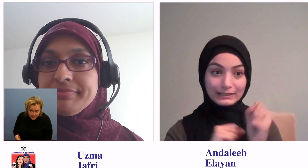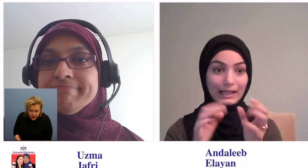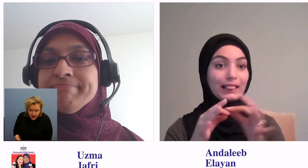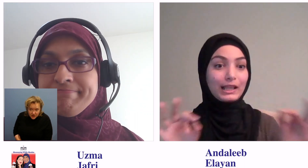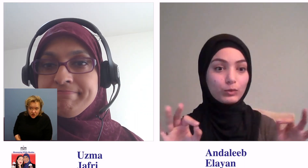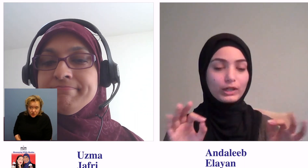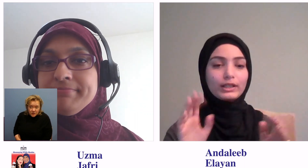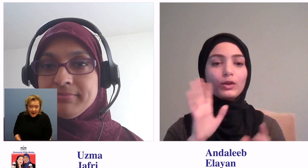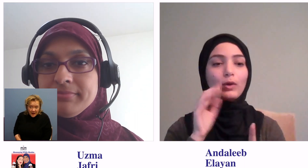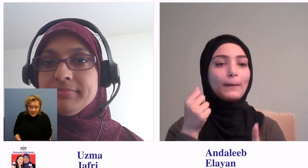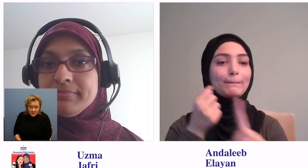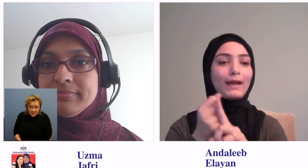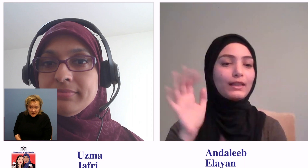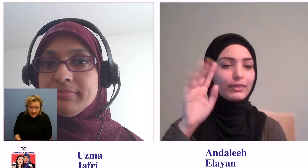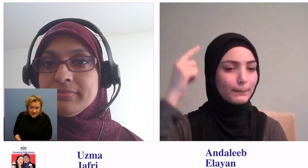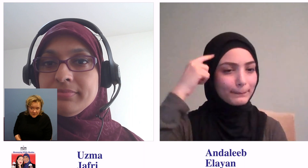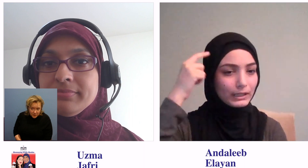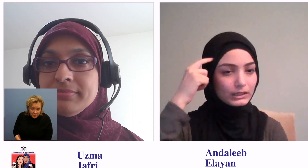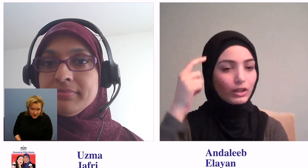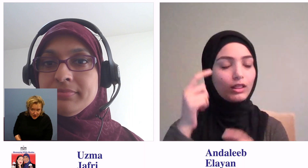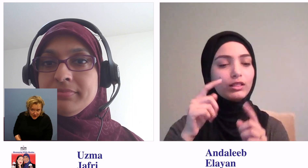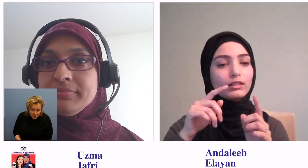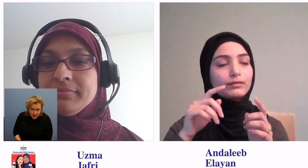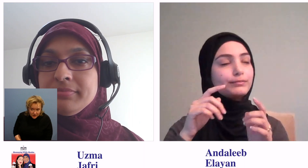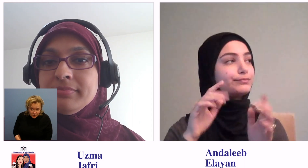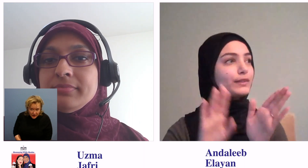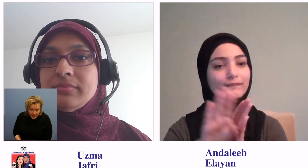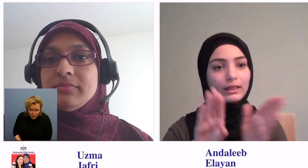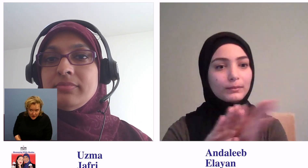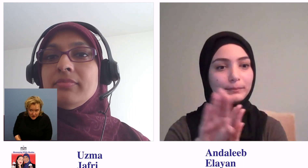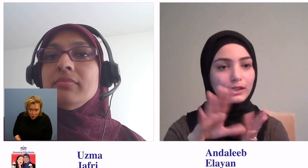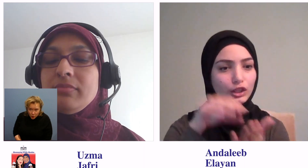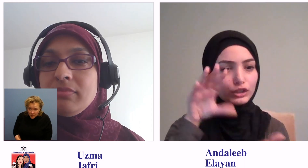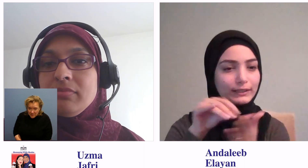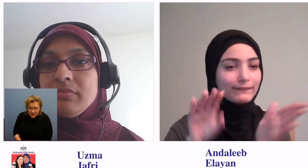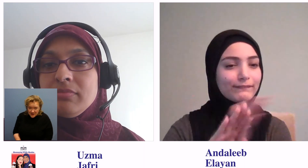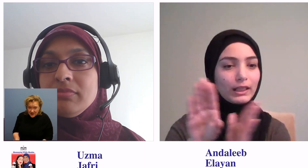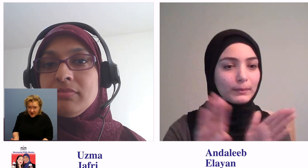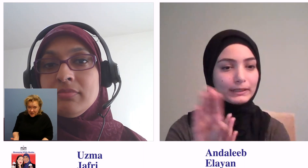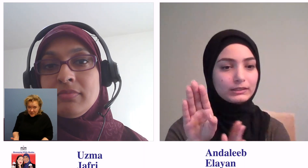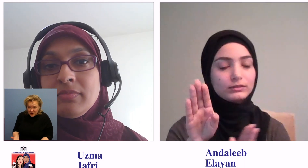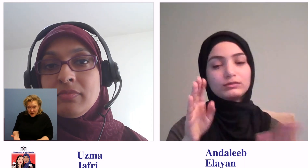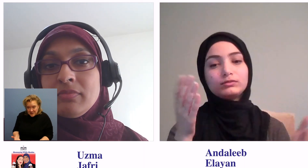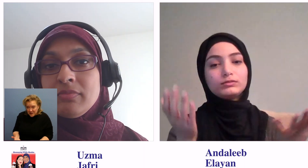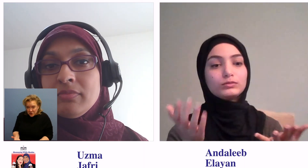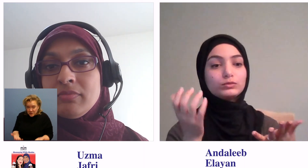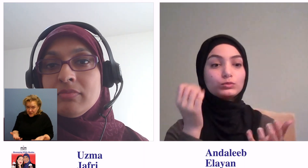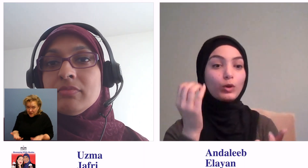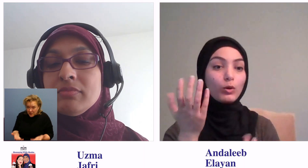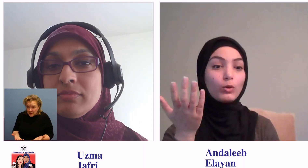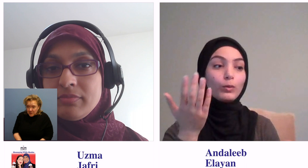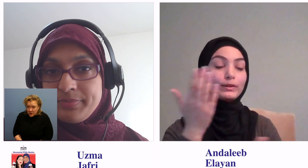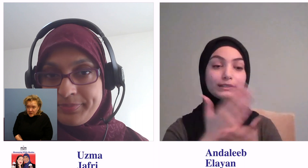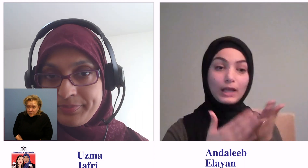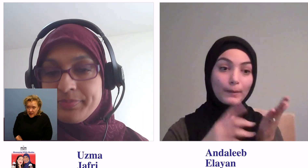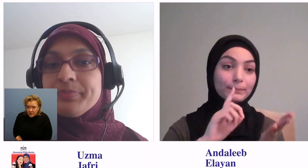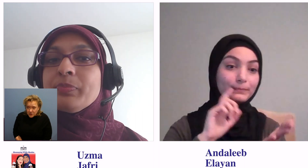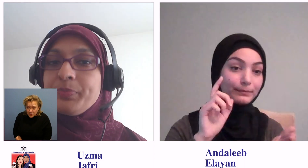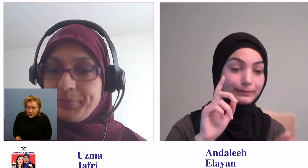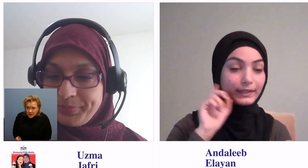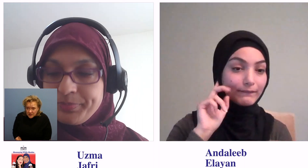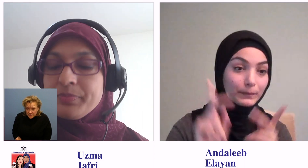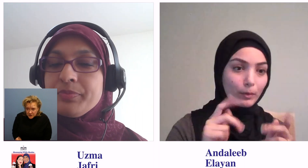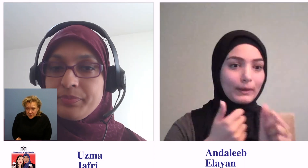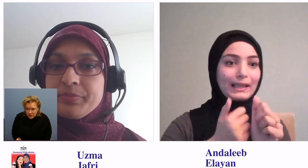sign? Do they have some delays in both their education and their language, or maybe, you know, intellectual development because of